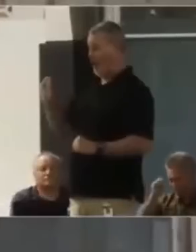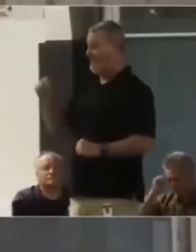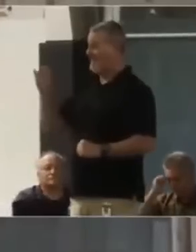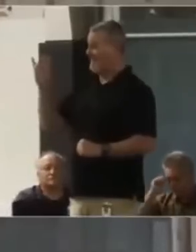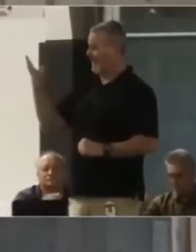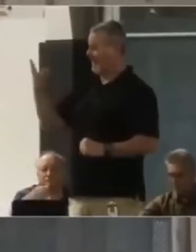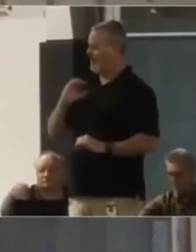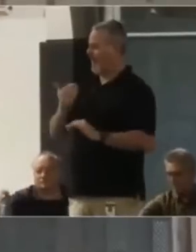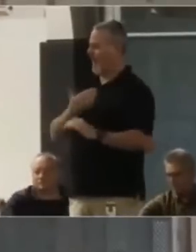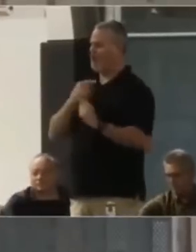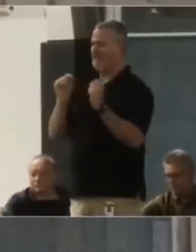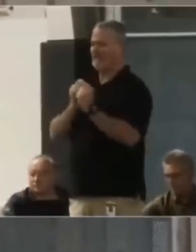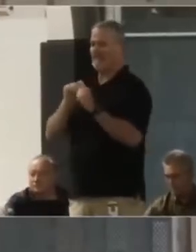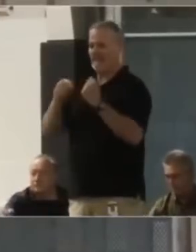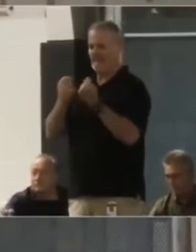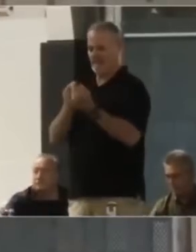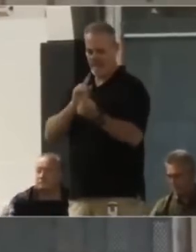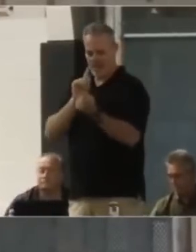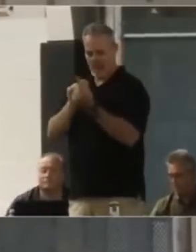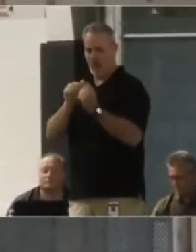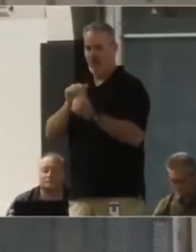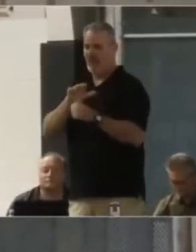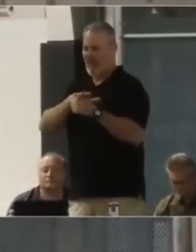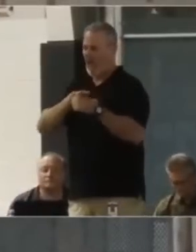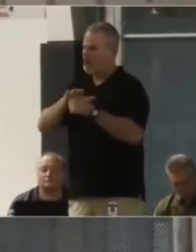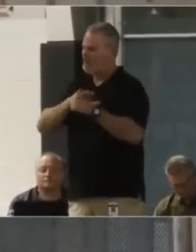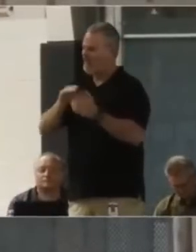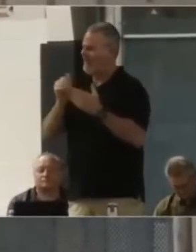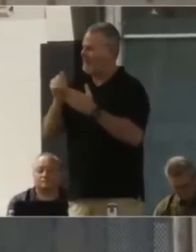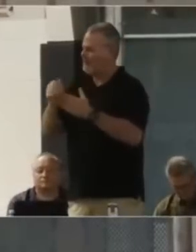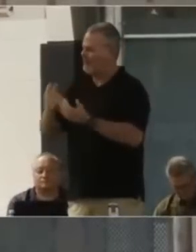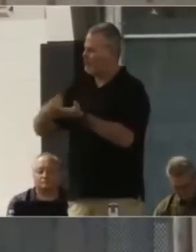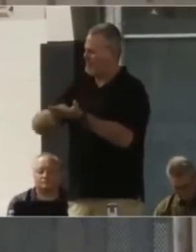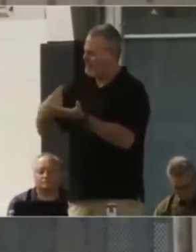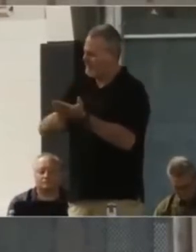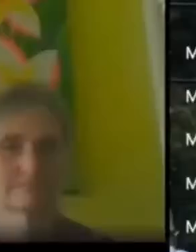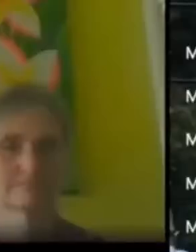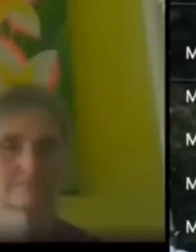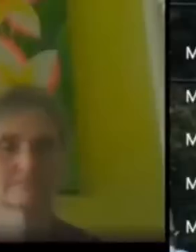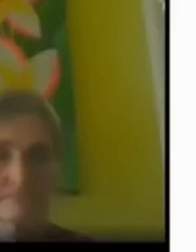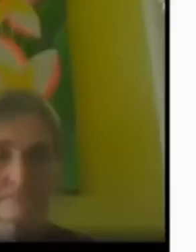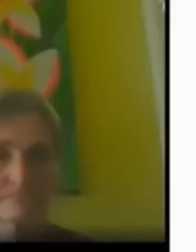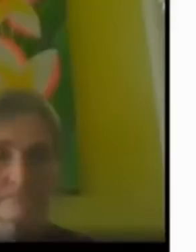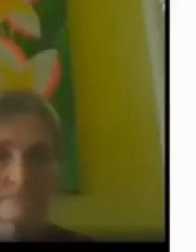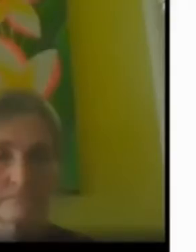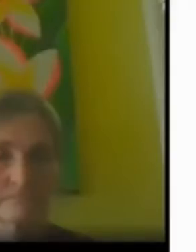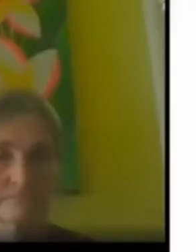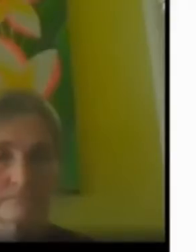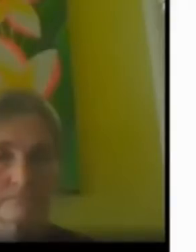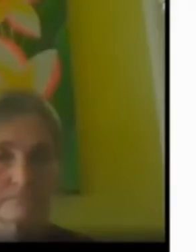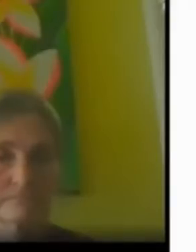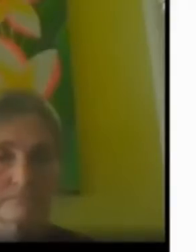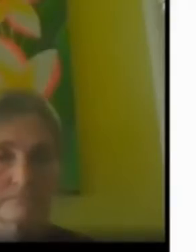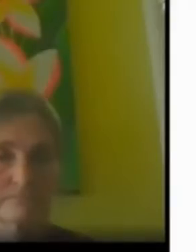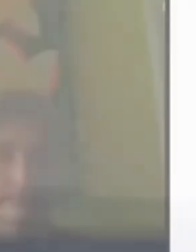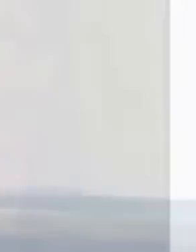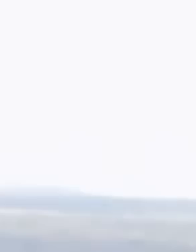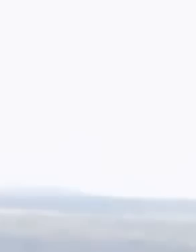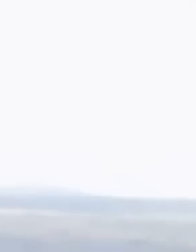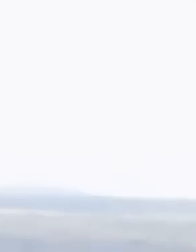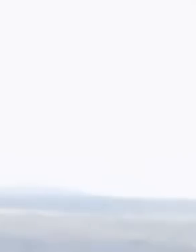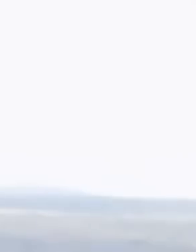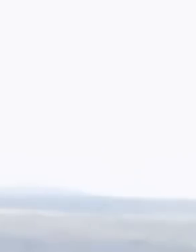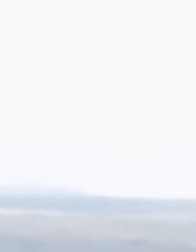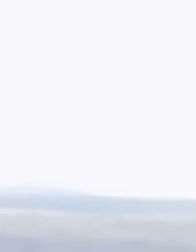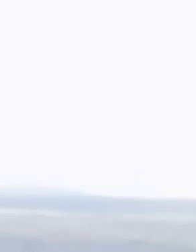network in place means we can provide more than just volcano education, but any other preparedness information as well. What we were working for really came about in